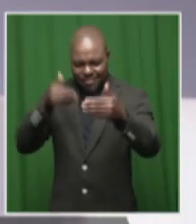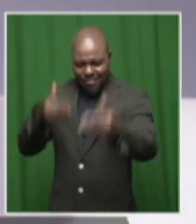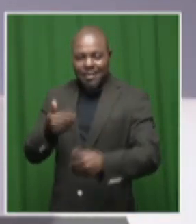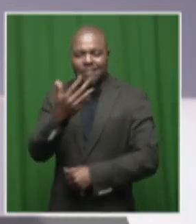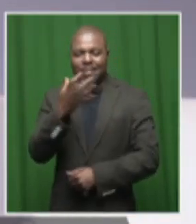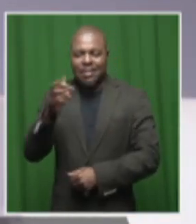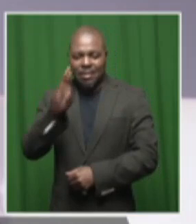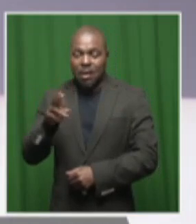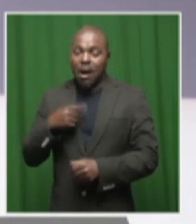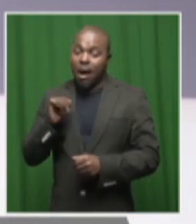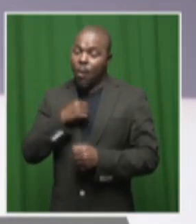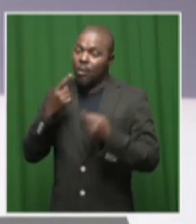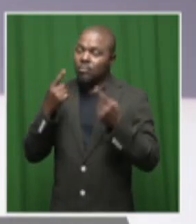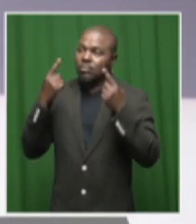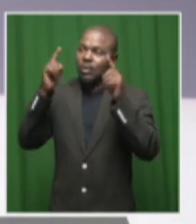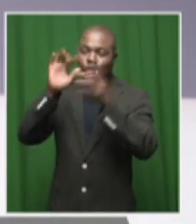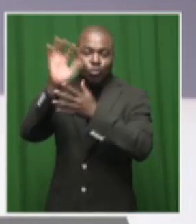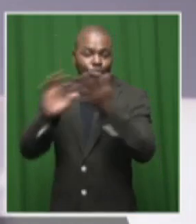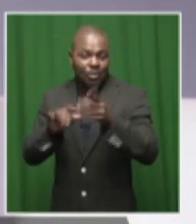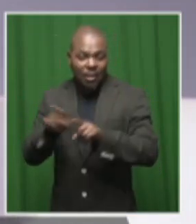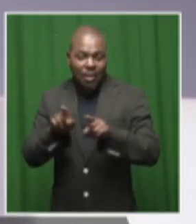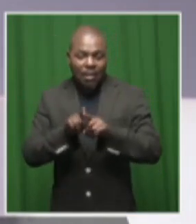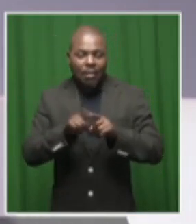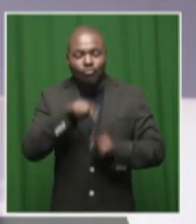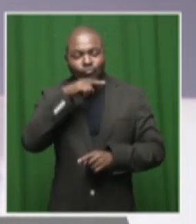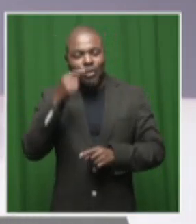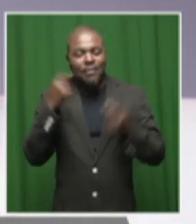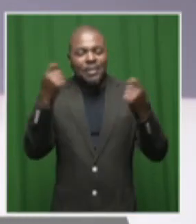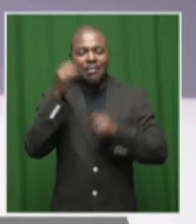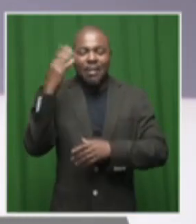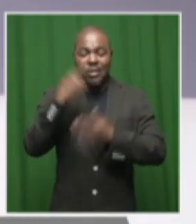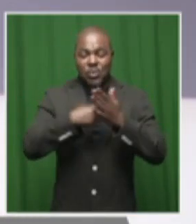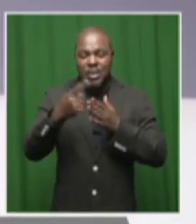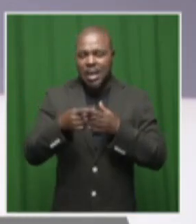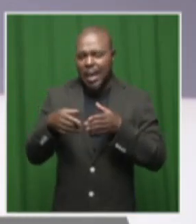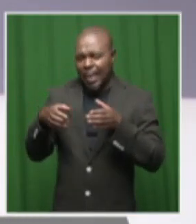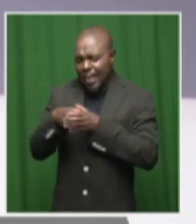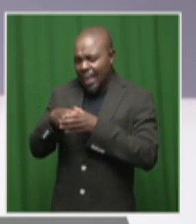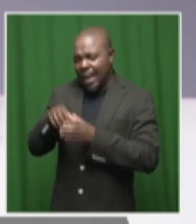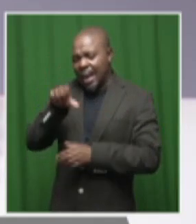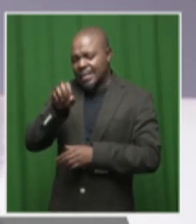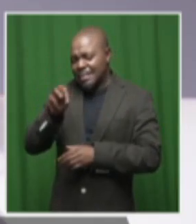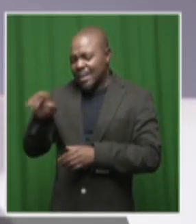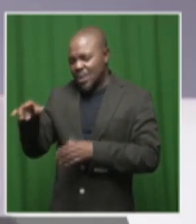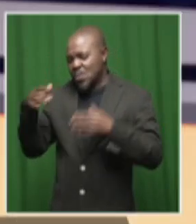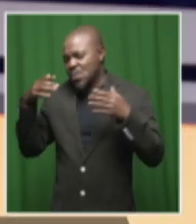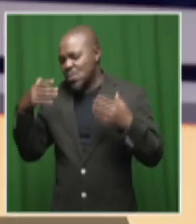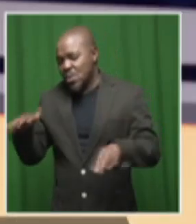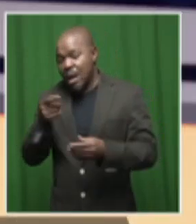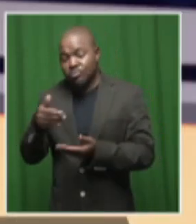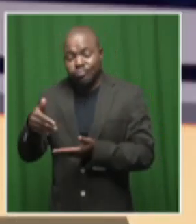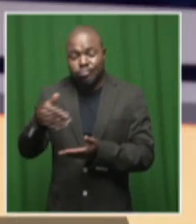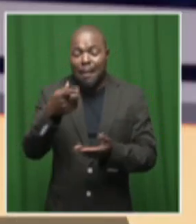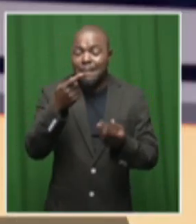are amazing. I mean, at the Delicious Festival last week, these SMEs made a lot of money